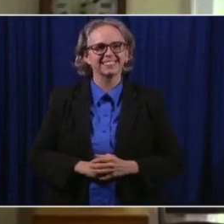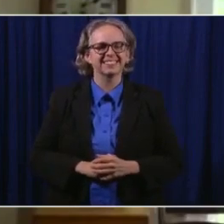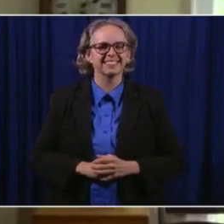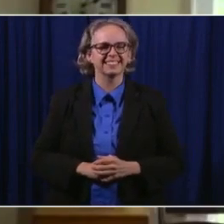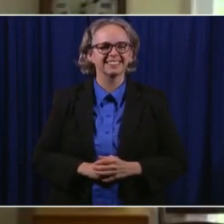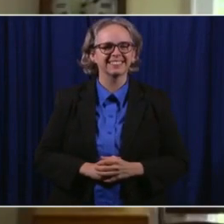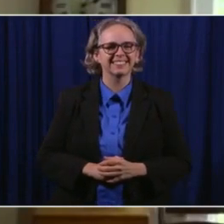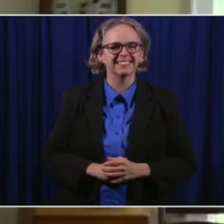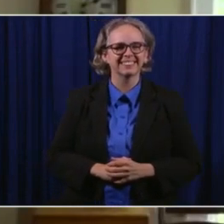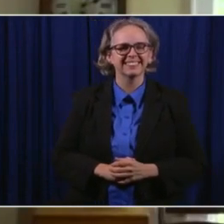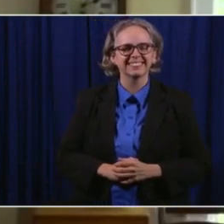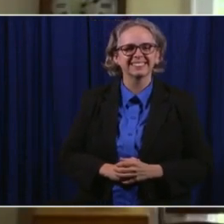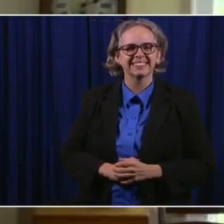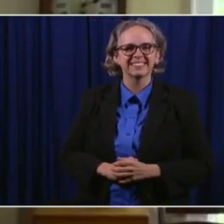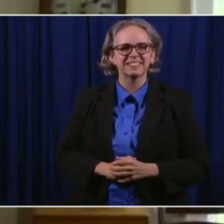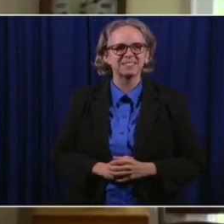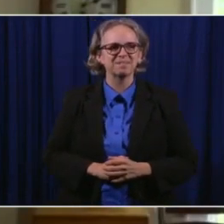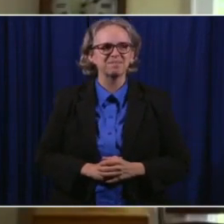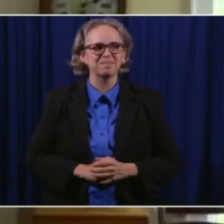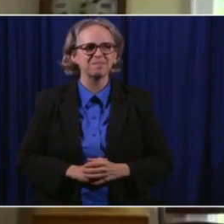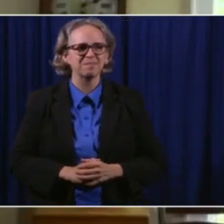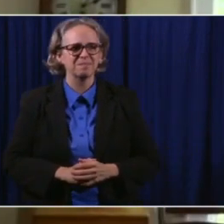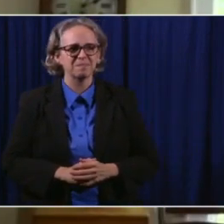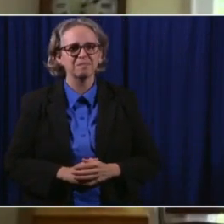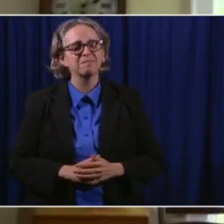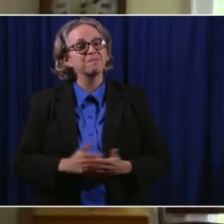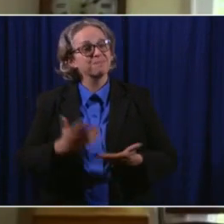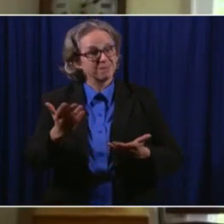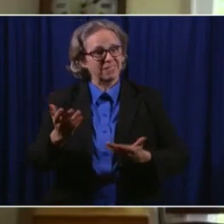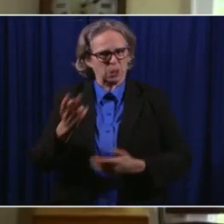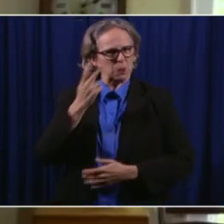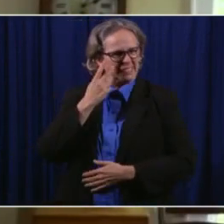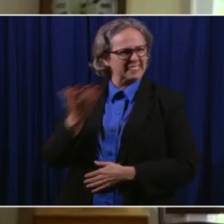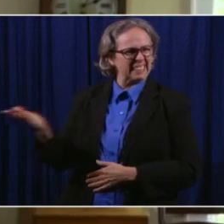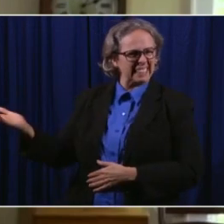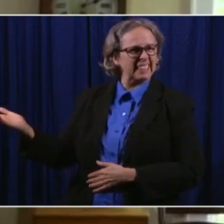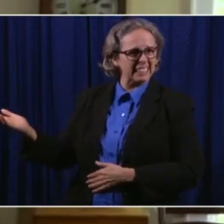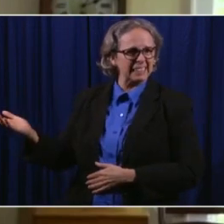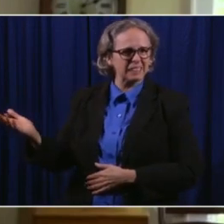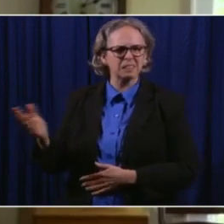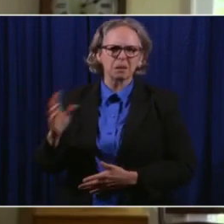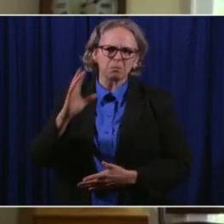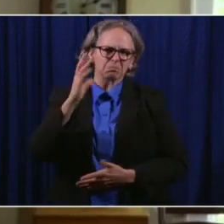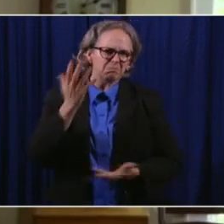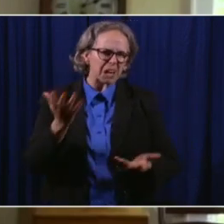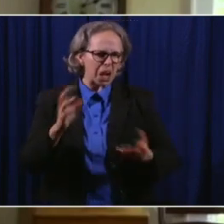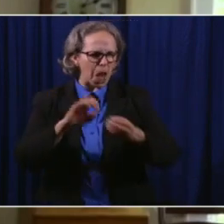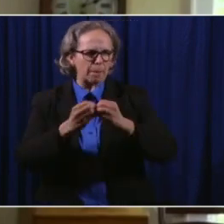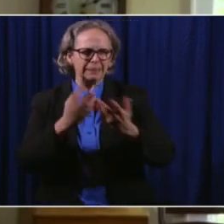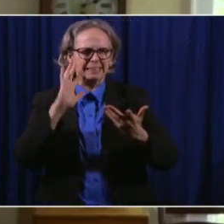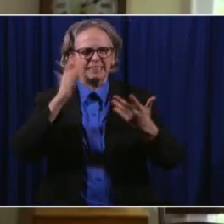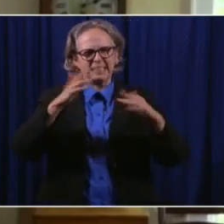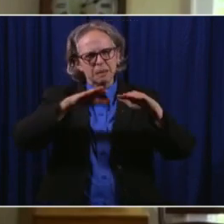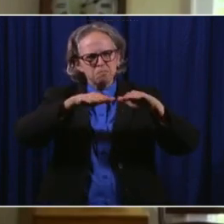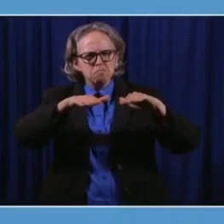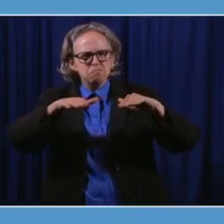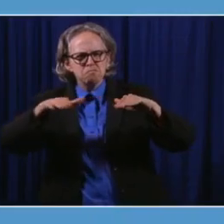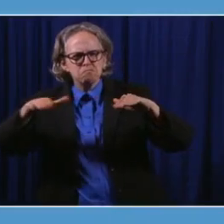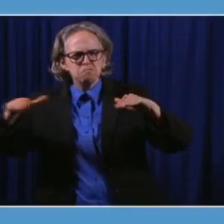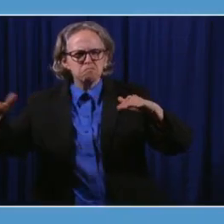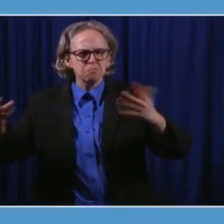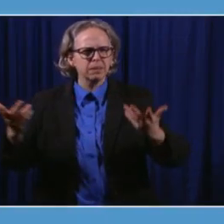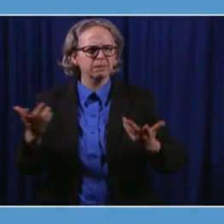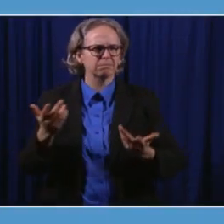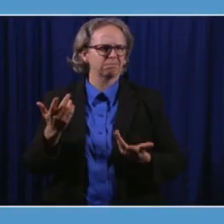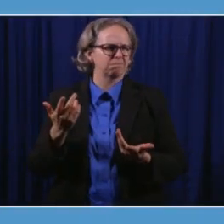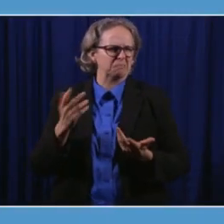So you'll see we're running about average here. As far as cases, we normally see a downturn you